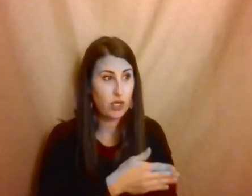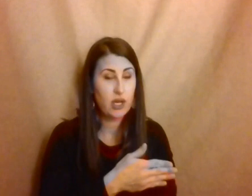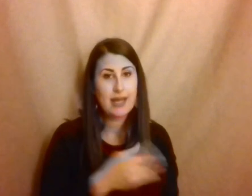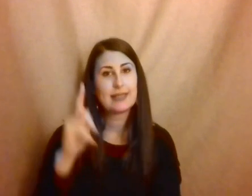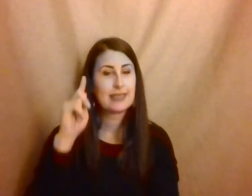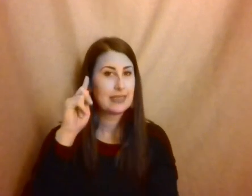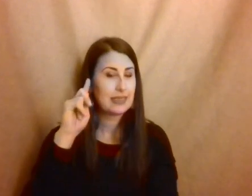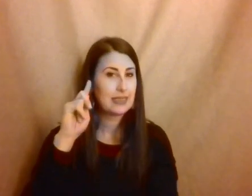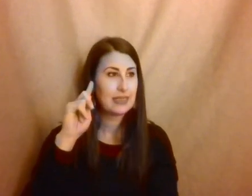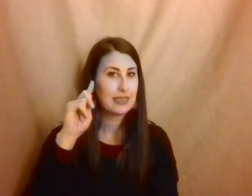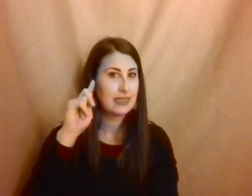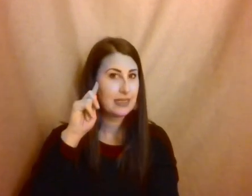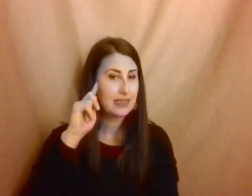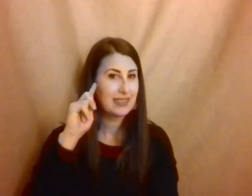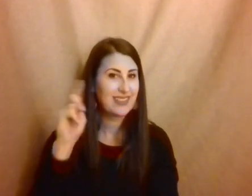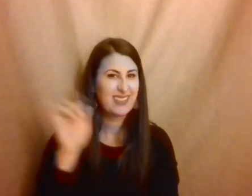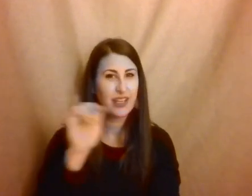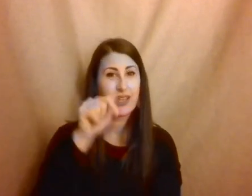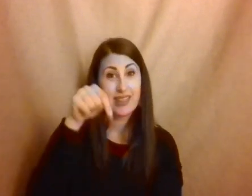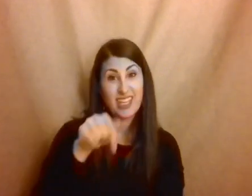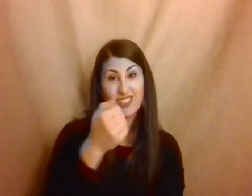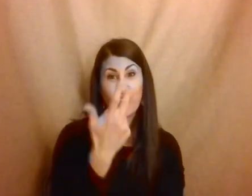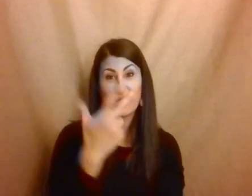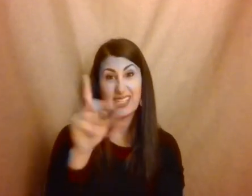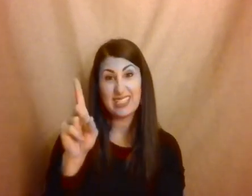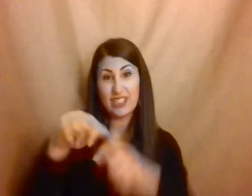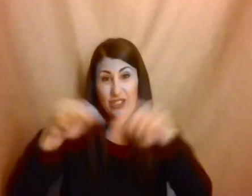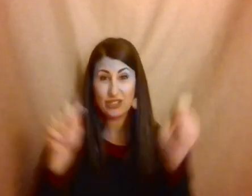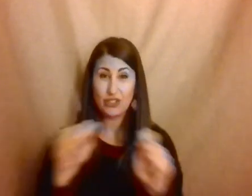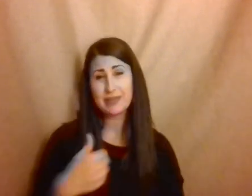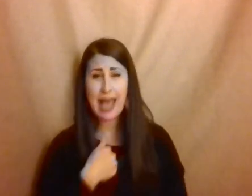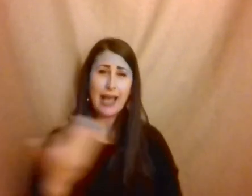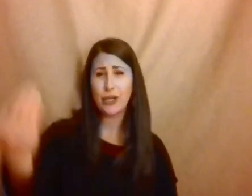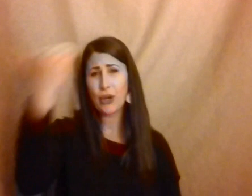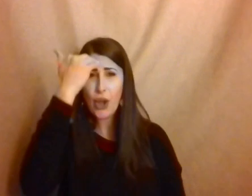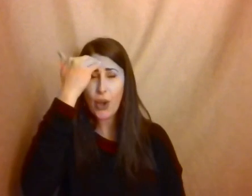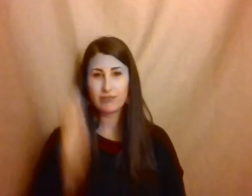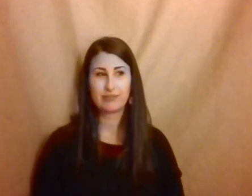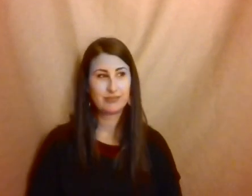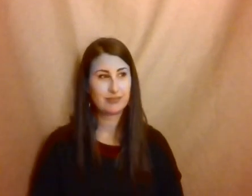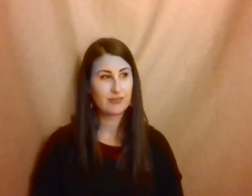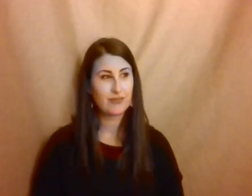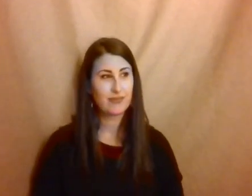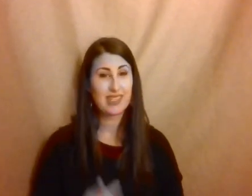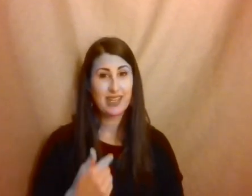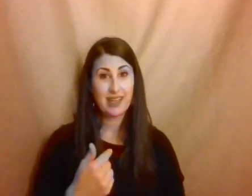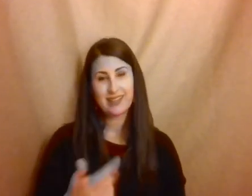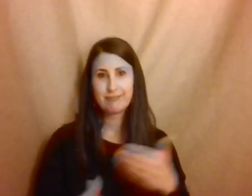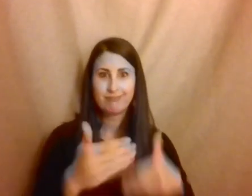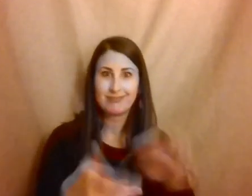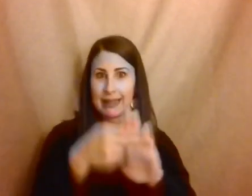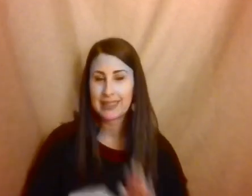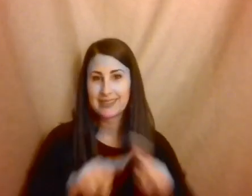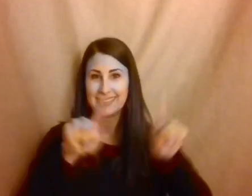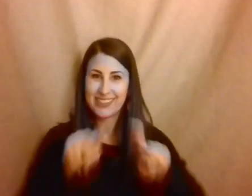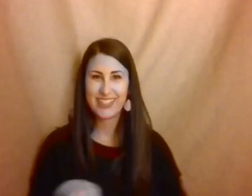shapes that I know. A sphere, a cylinder, and it keeps going. Okay, so look up that